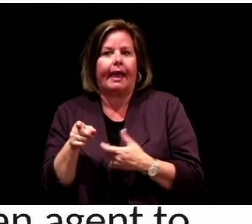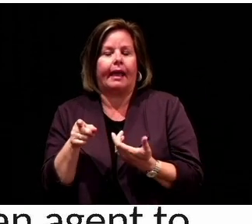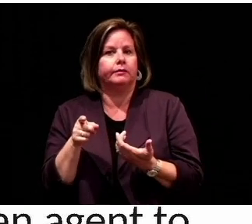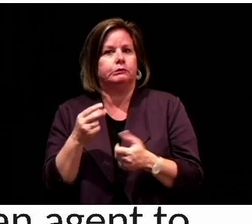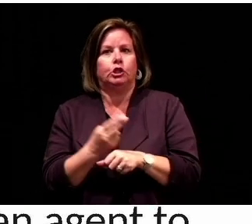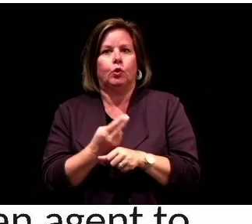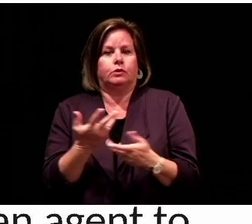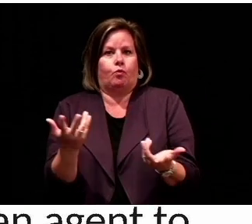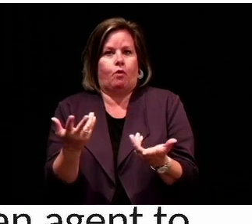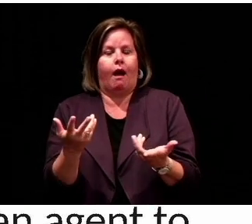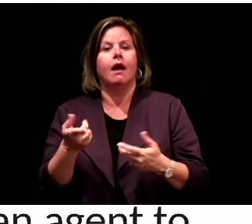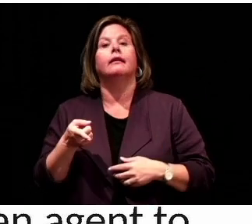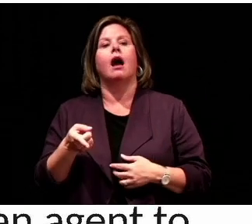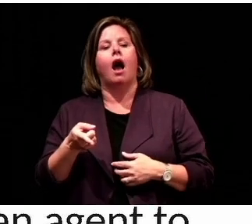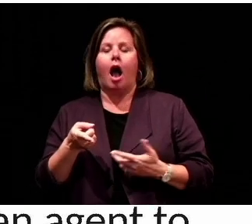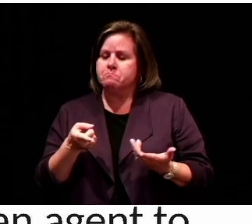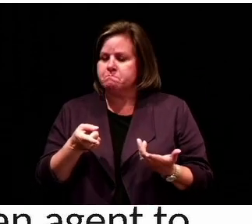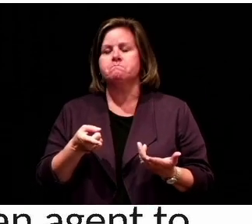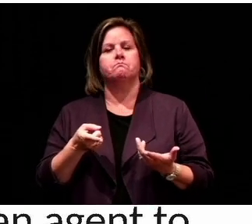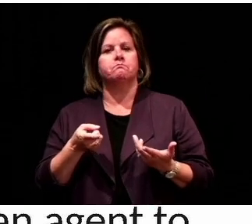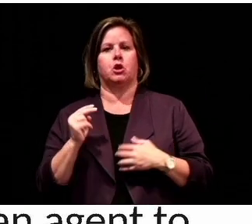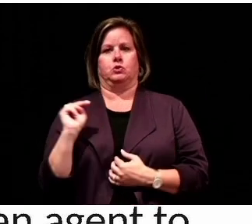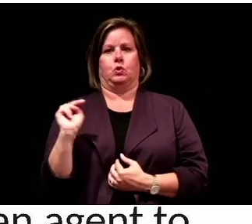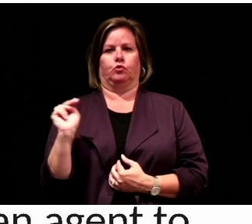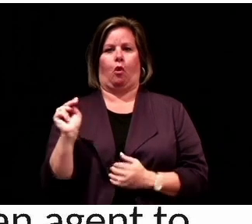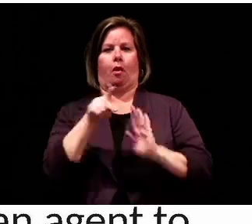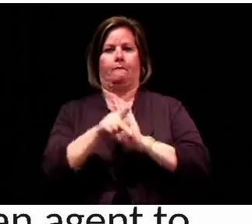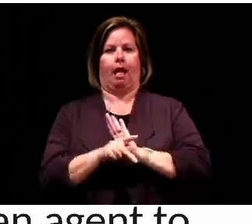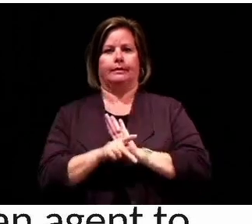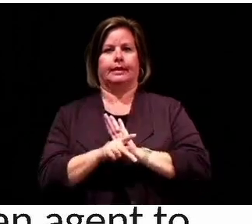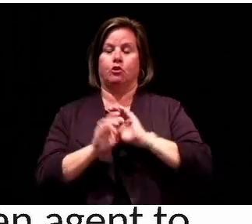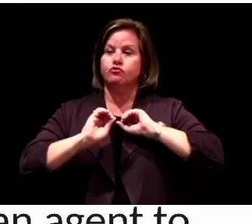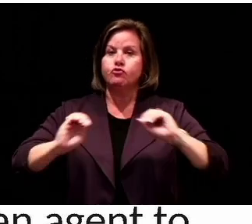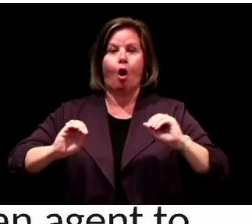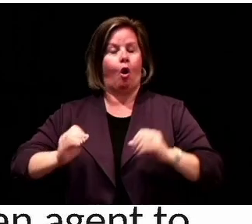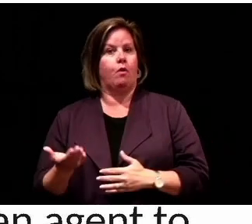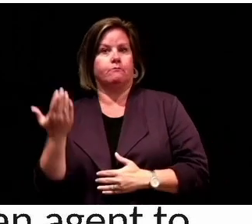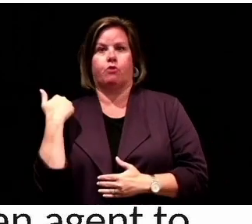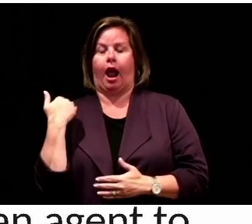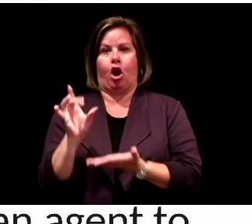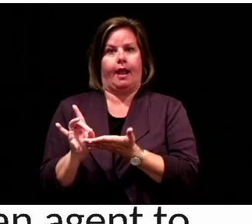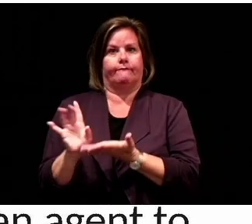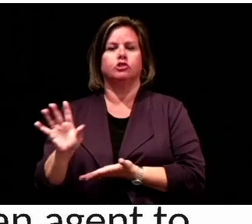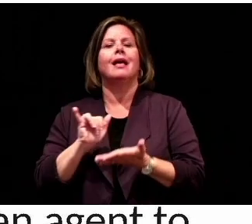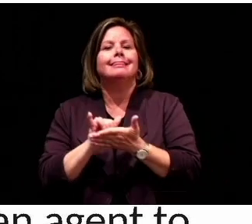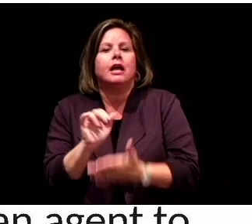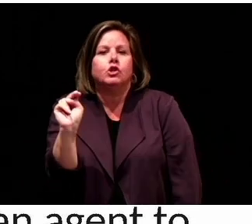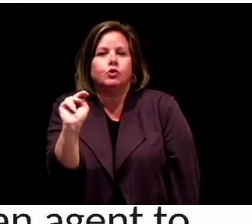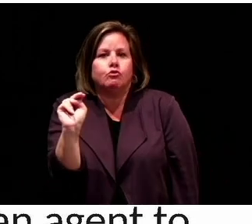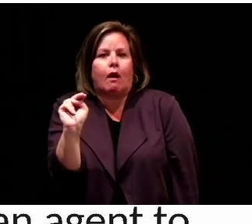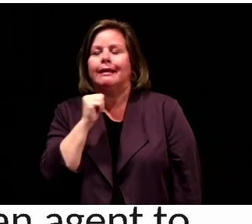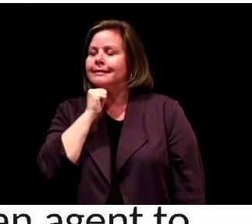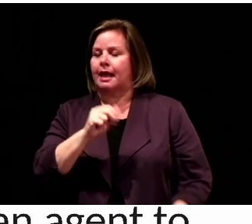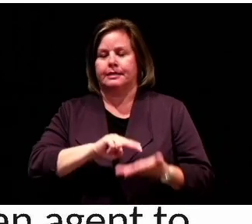agent answered that evictions automatically disqualify prospective renters. When she the tester